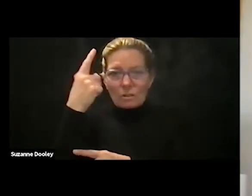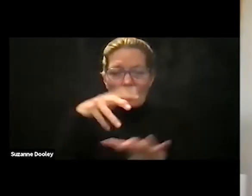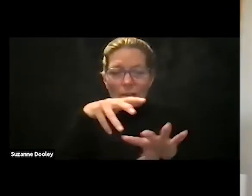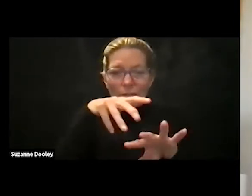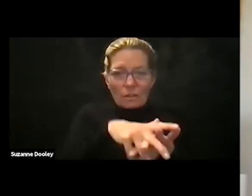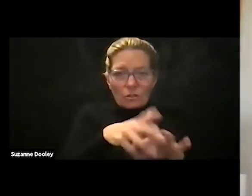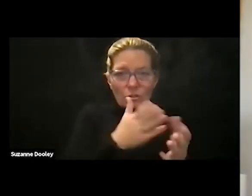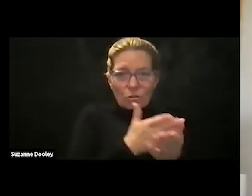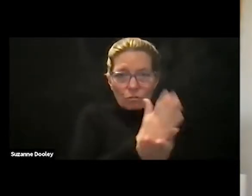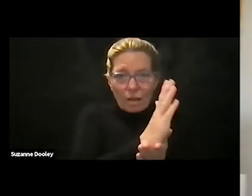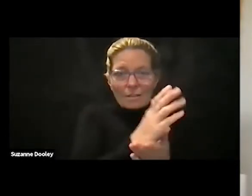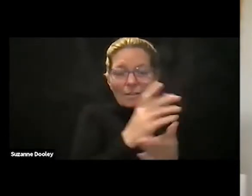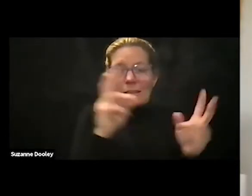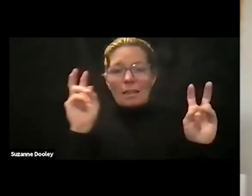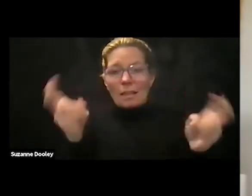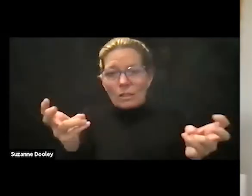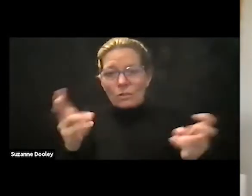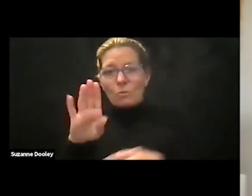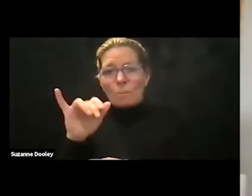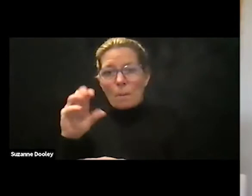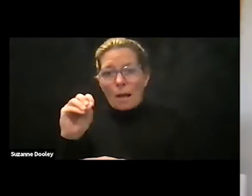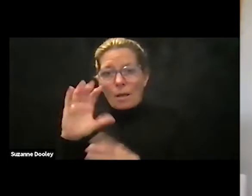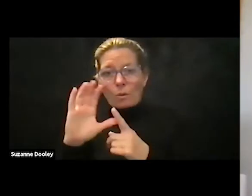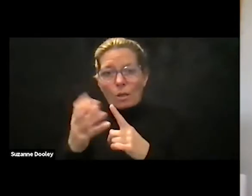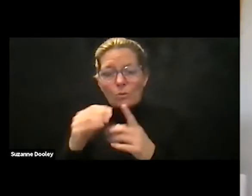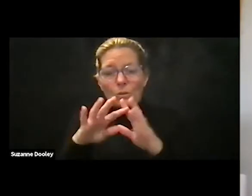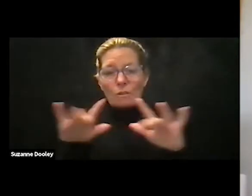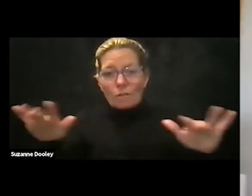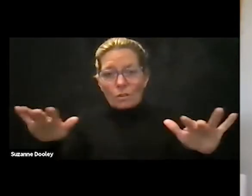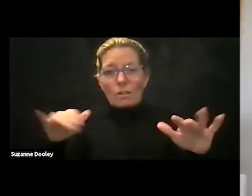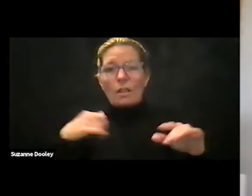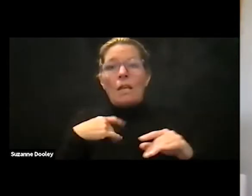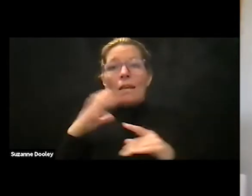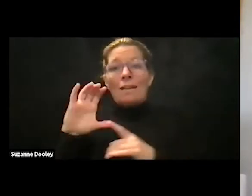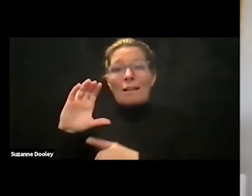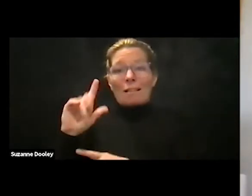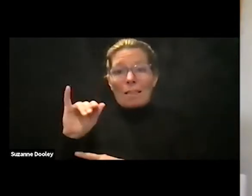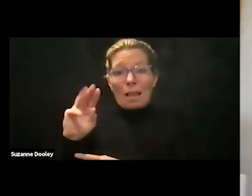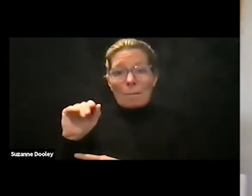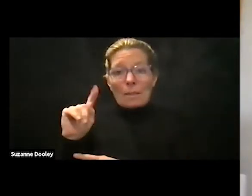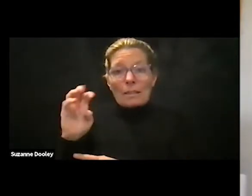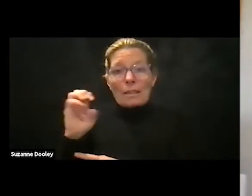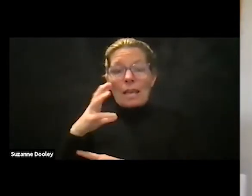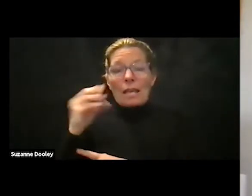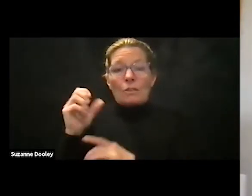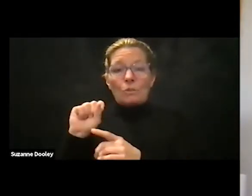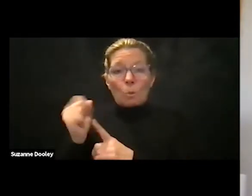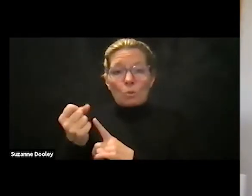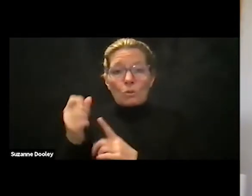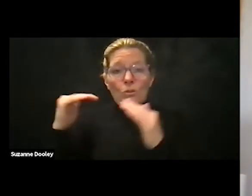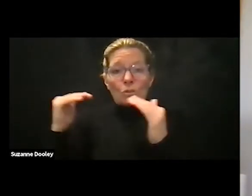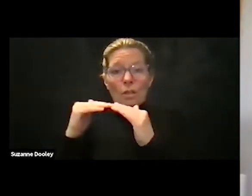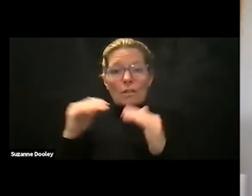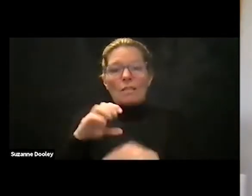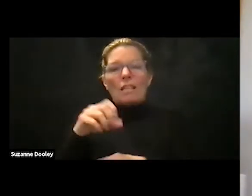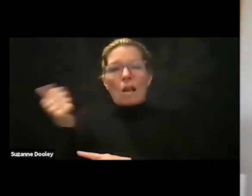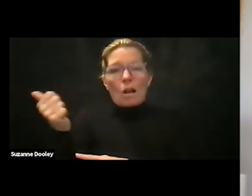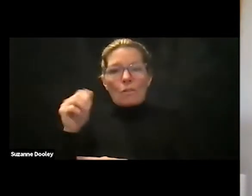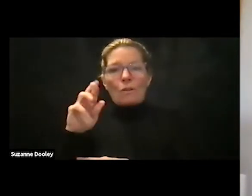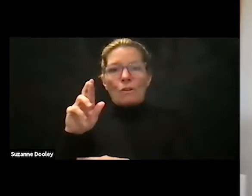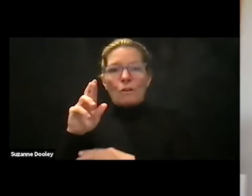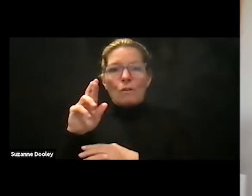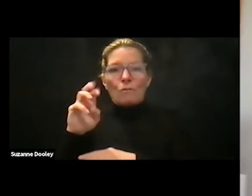Indigenous issues, biocultural diversity, climate and social justice, as well as other regenerative systems. So I'll leave you all